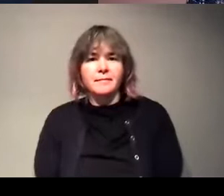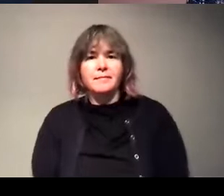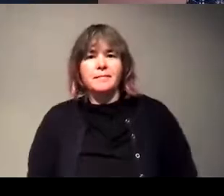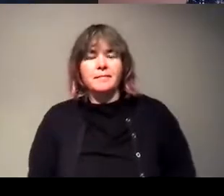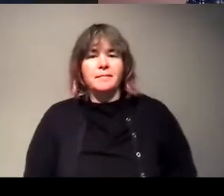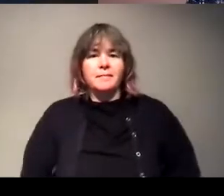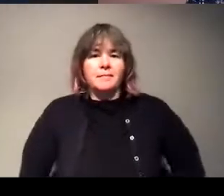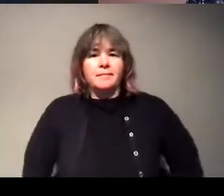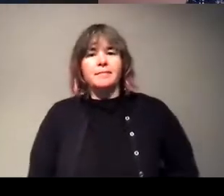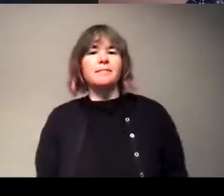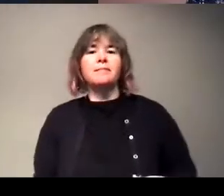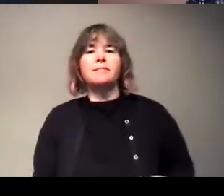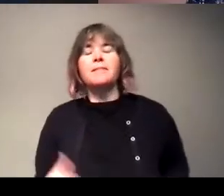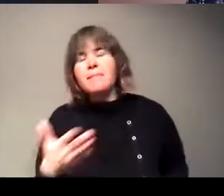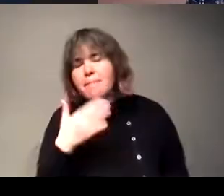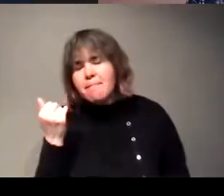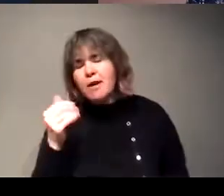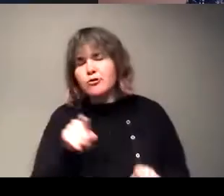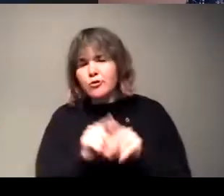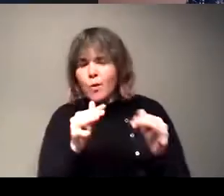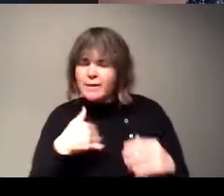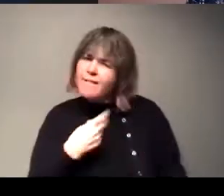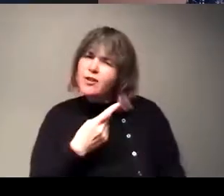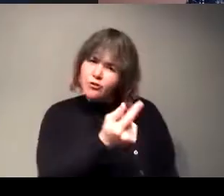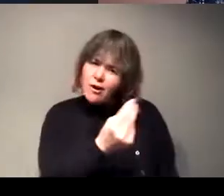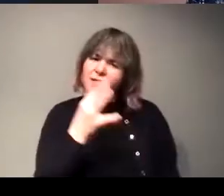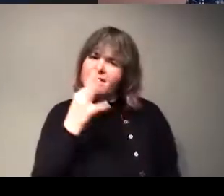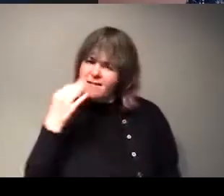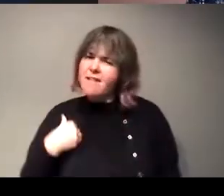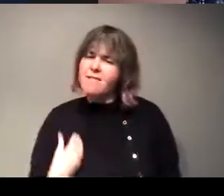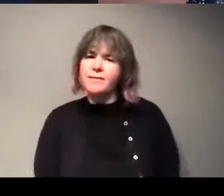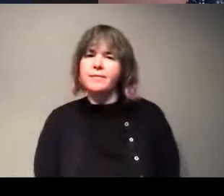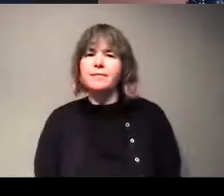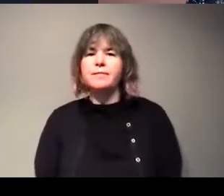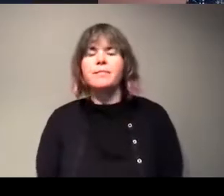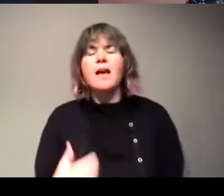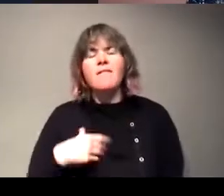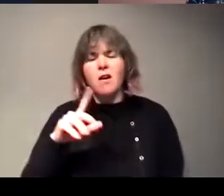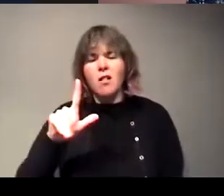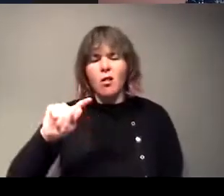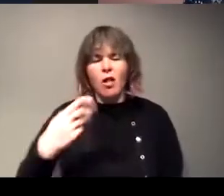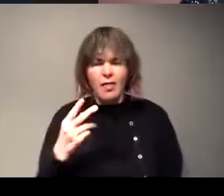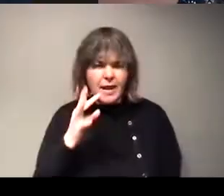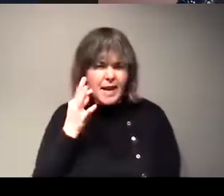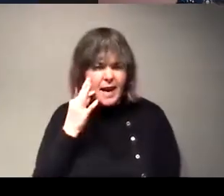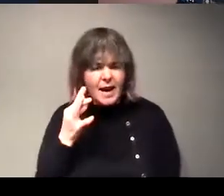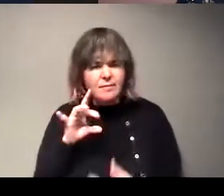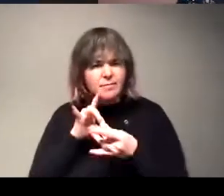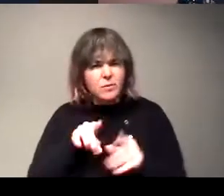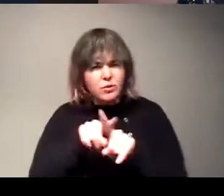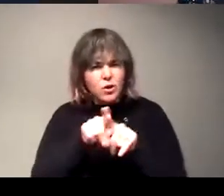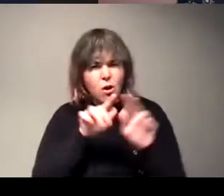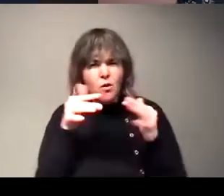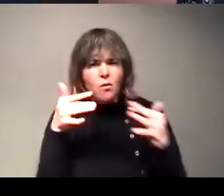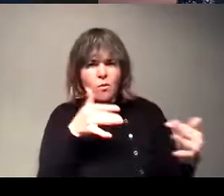of, you know, maybe a dog or a cat or something. It's called a loth cat in the Star Wars universe, which I think